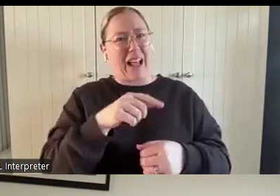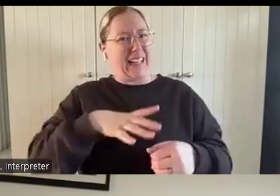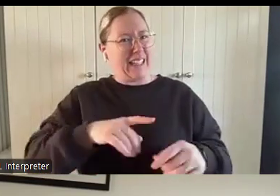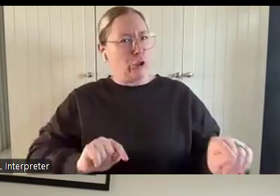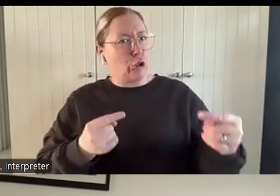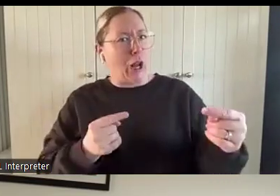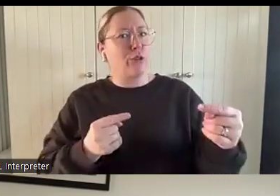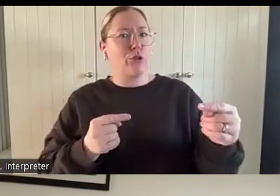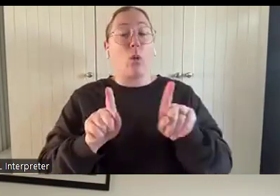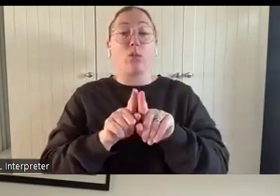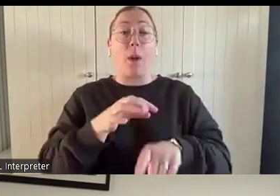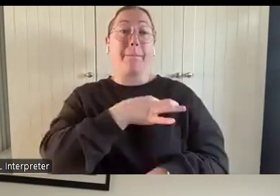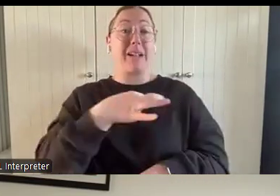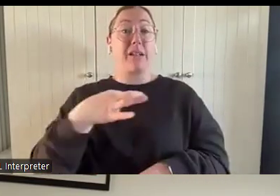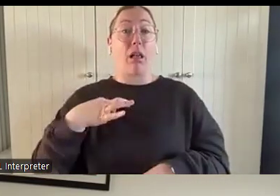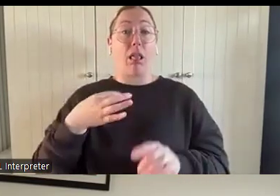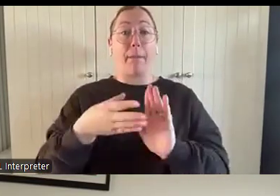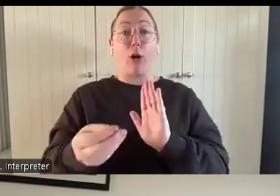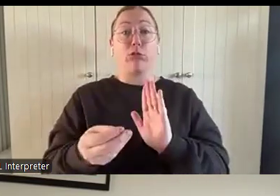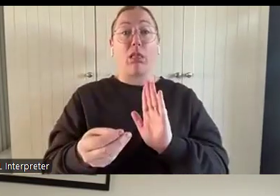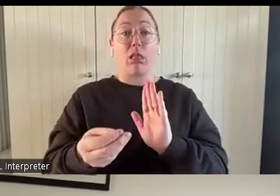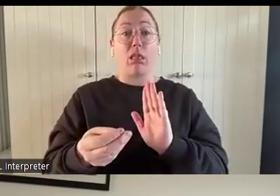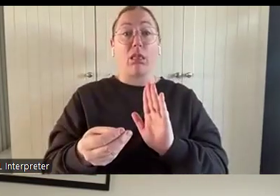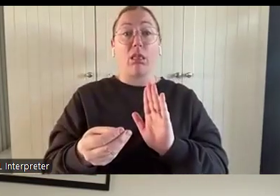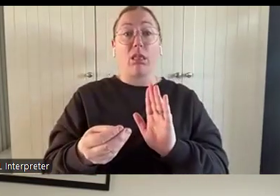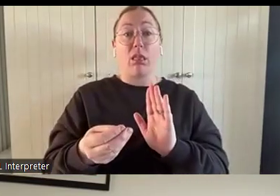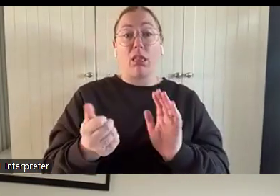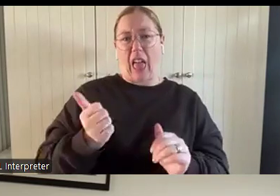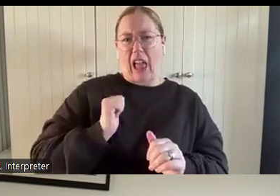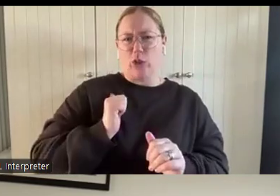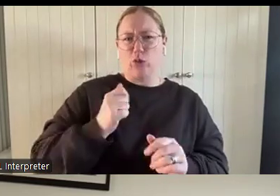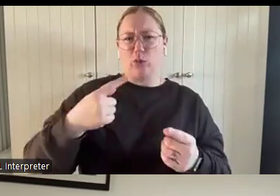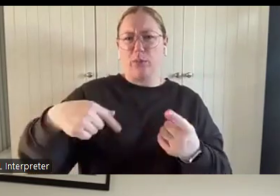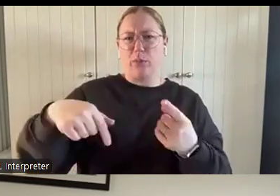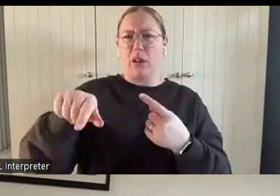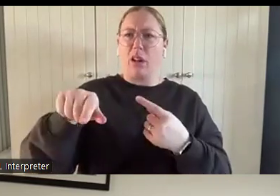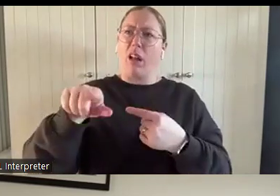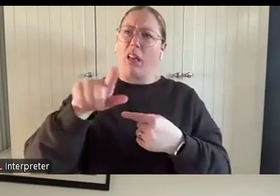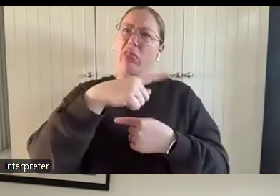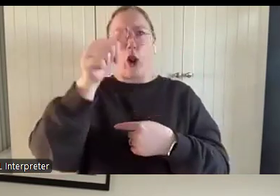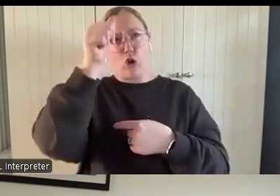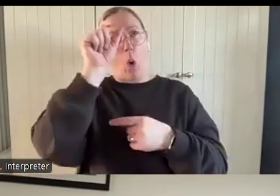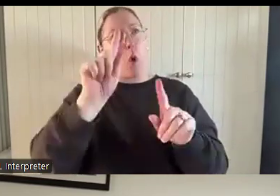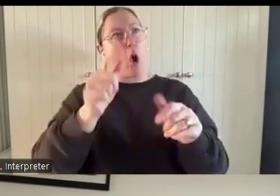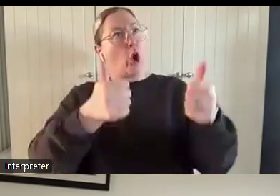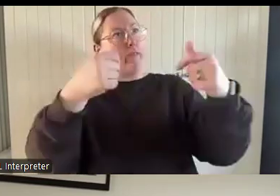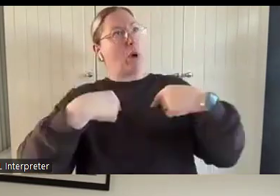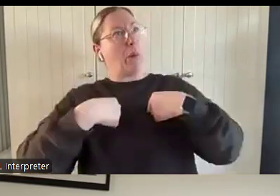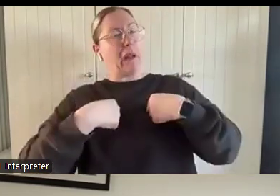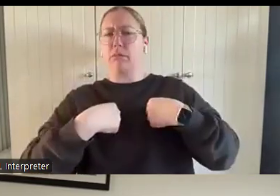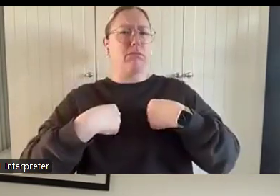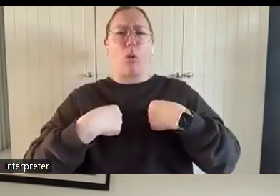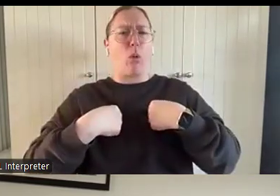the medical model. I mean, assume that people know, what's good for them and what their ambitions are, and health and social